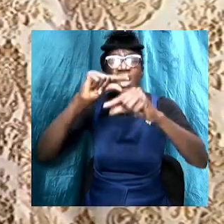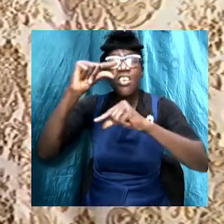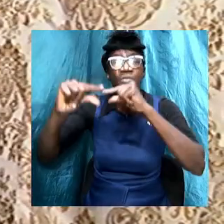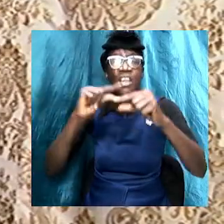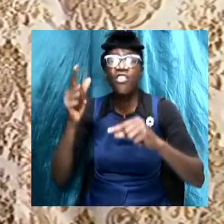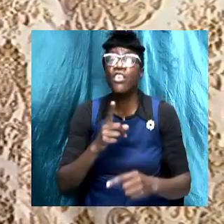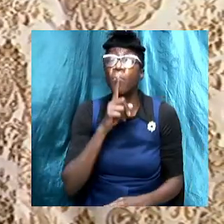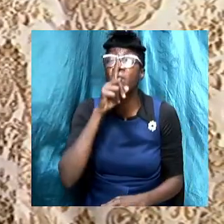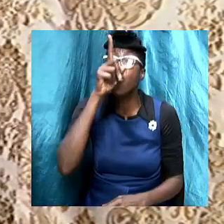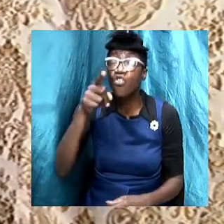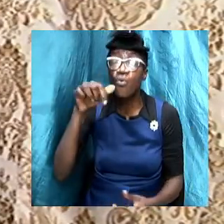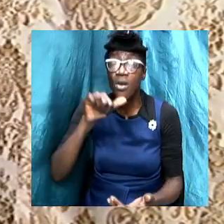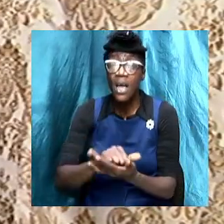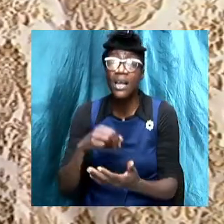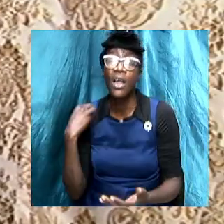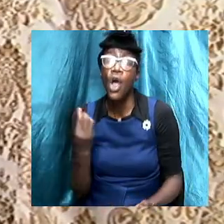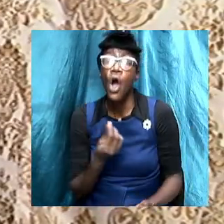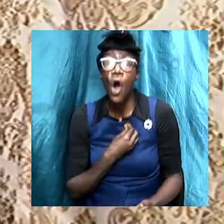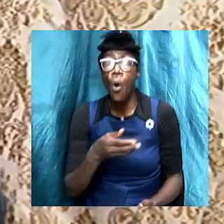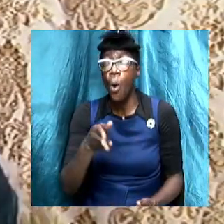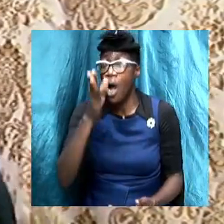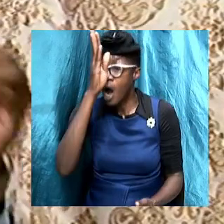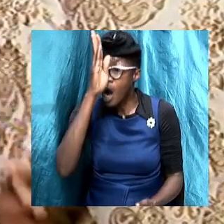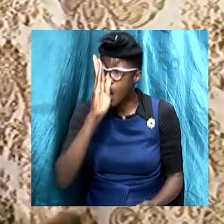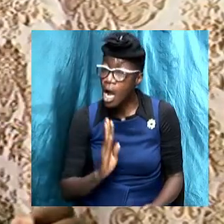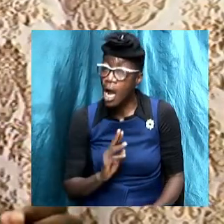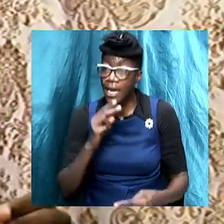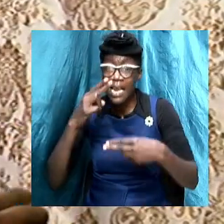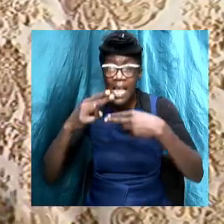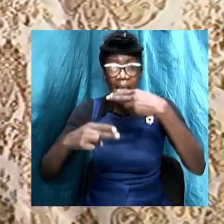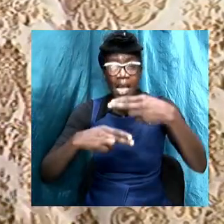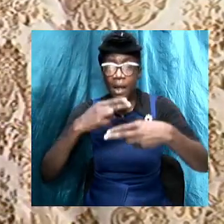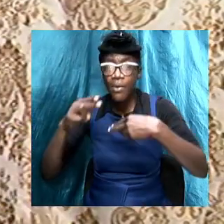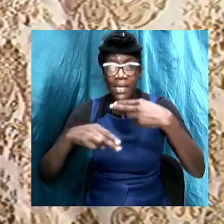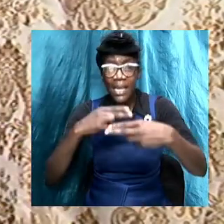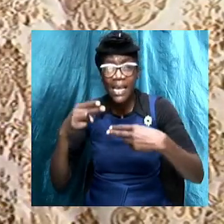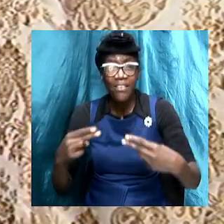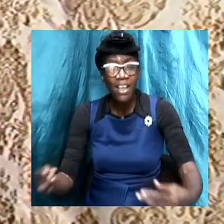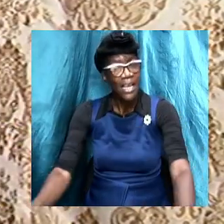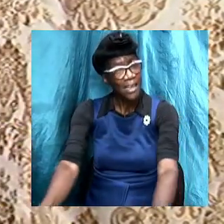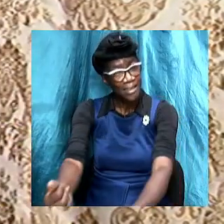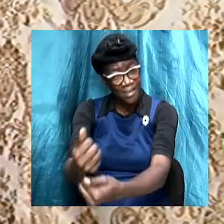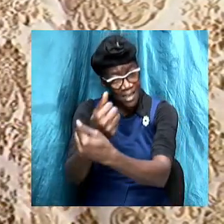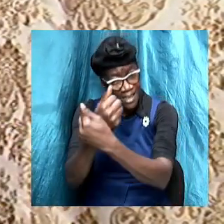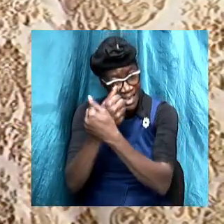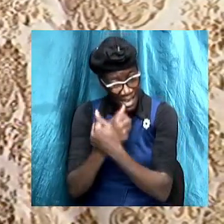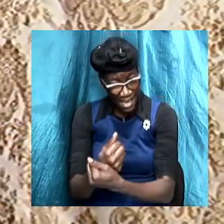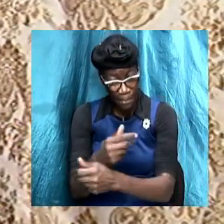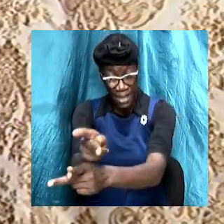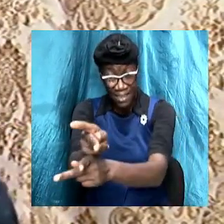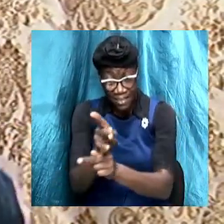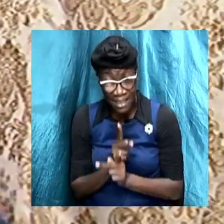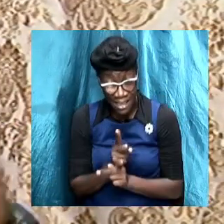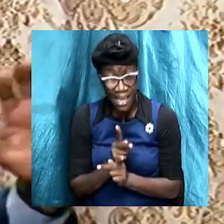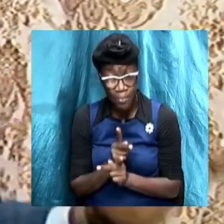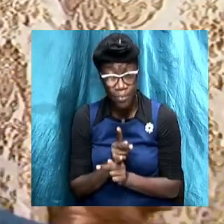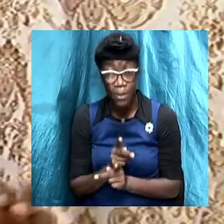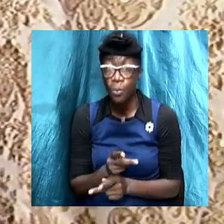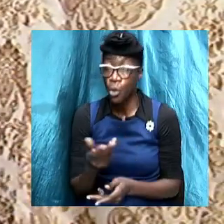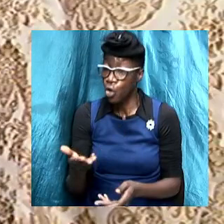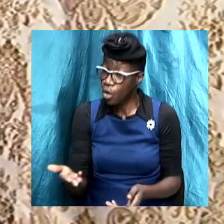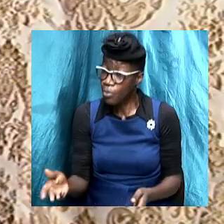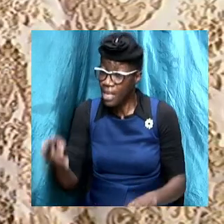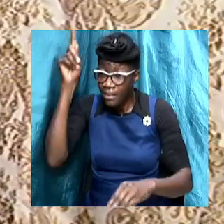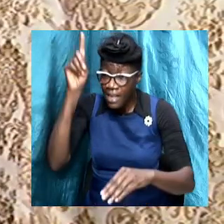ensure that our godly heritage is preserved. There are some things that we cannot put